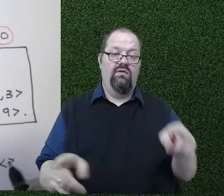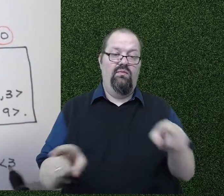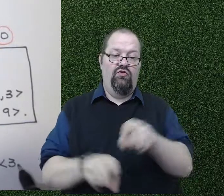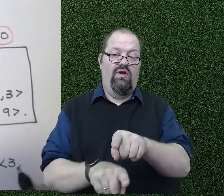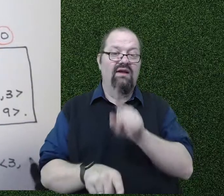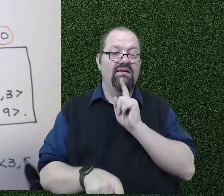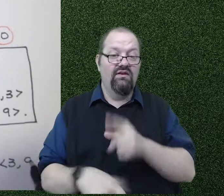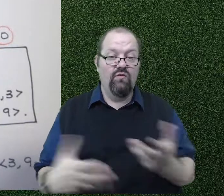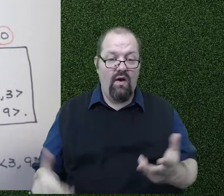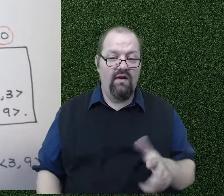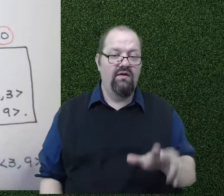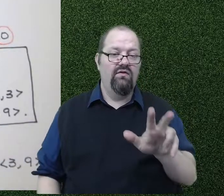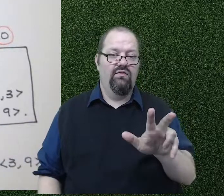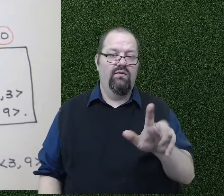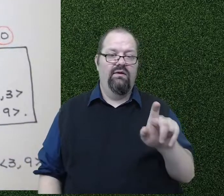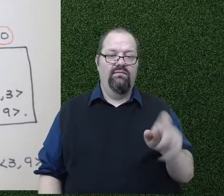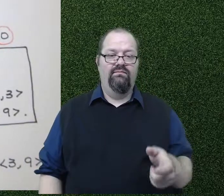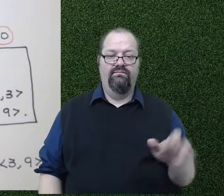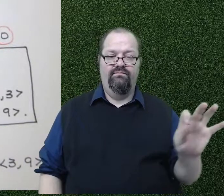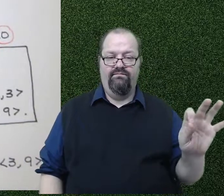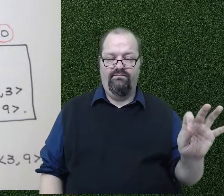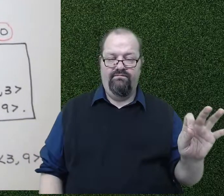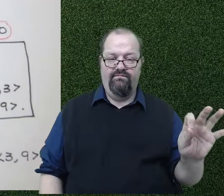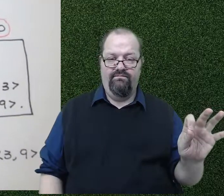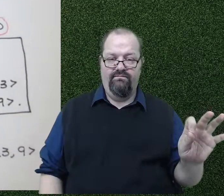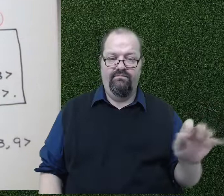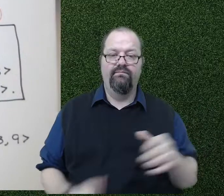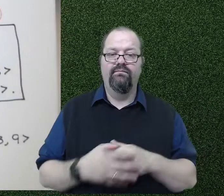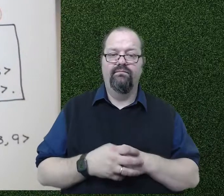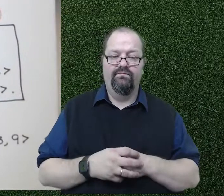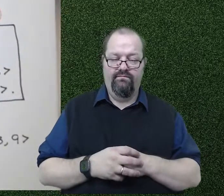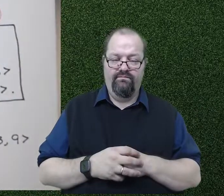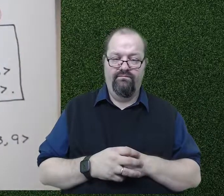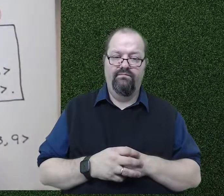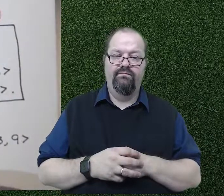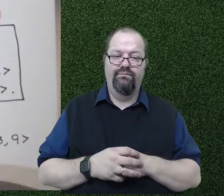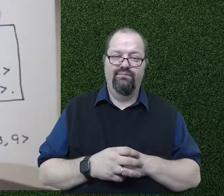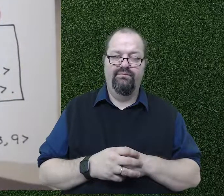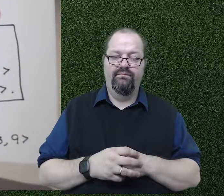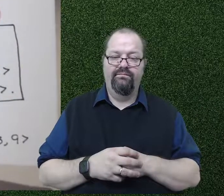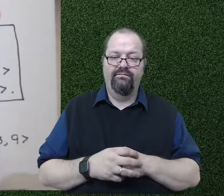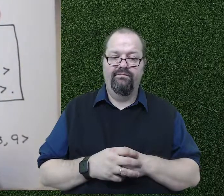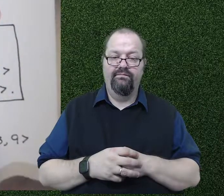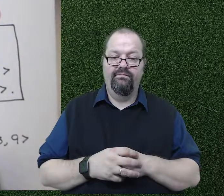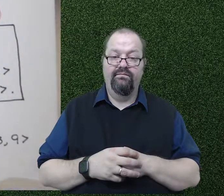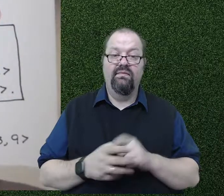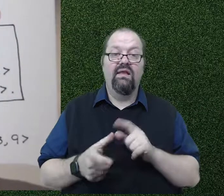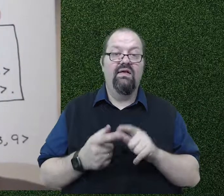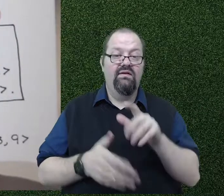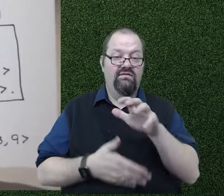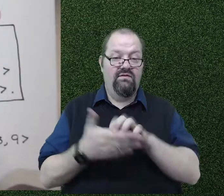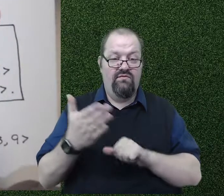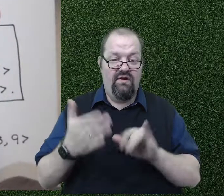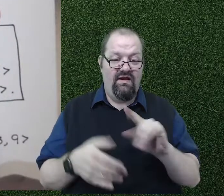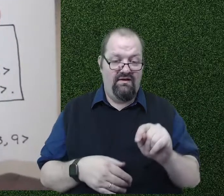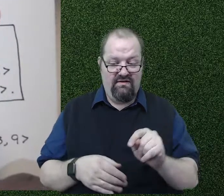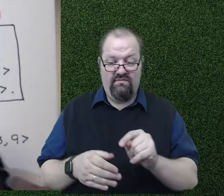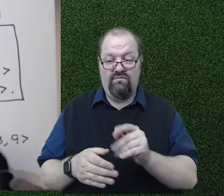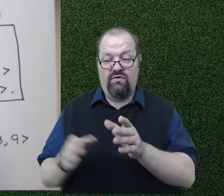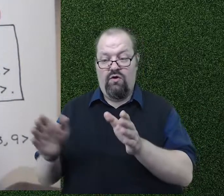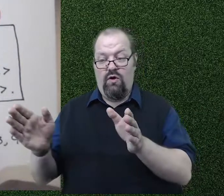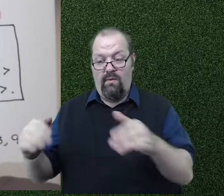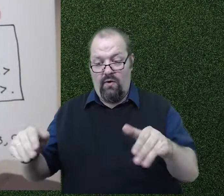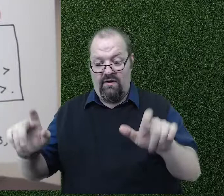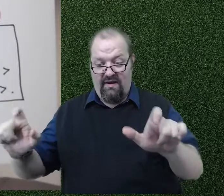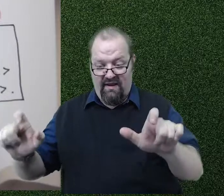is a vector with components 3 and 9. When we subtract component by component.